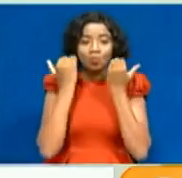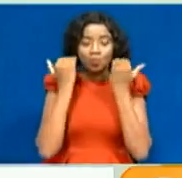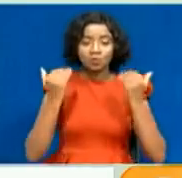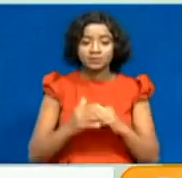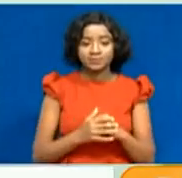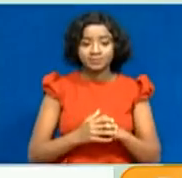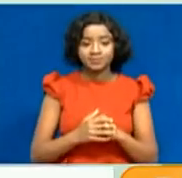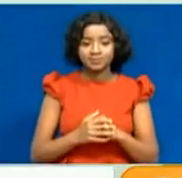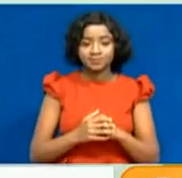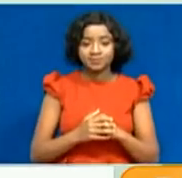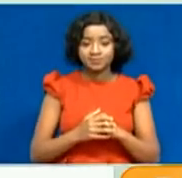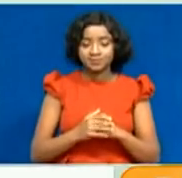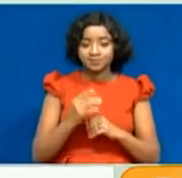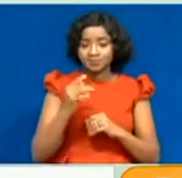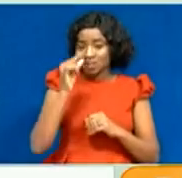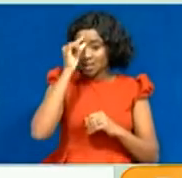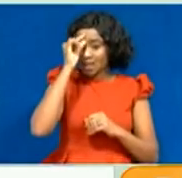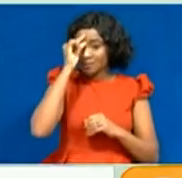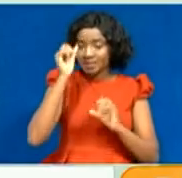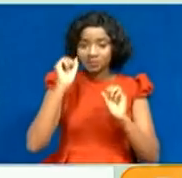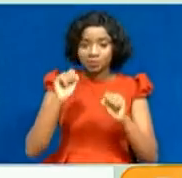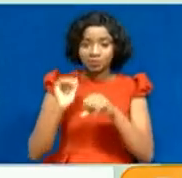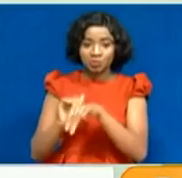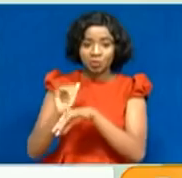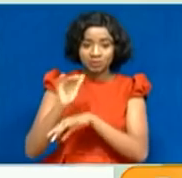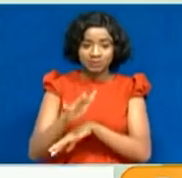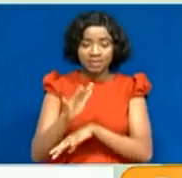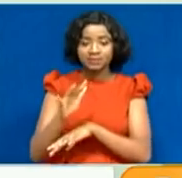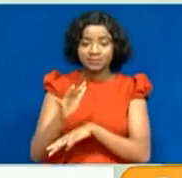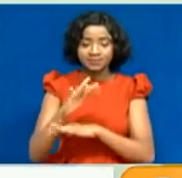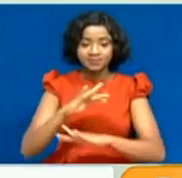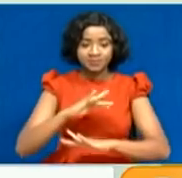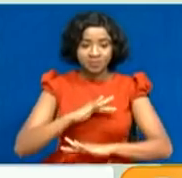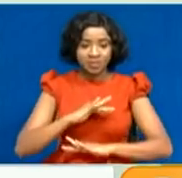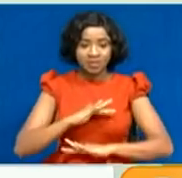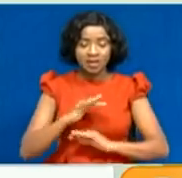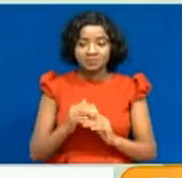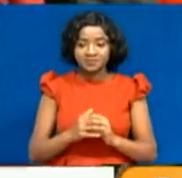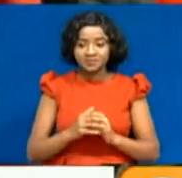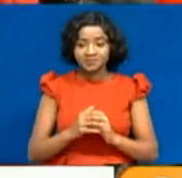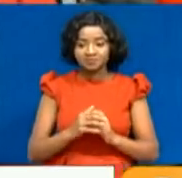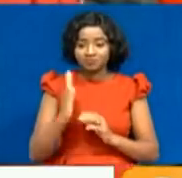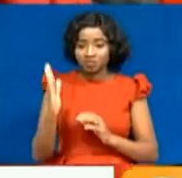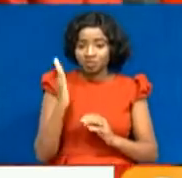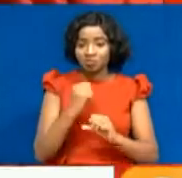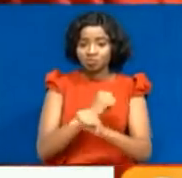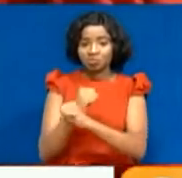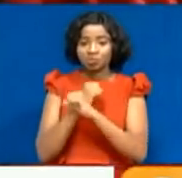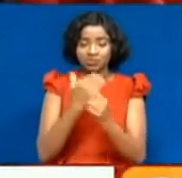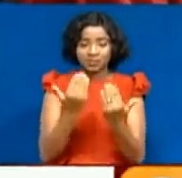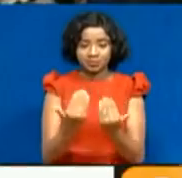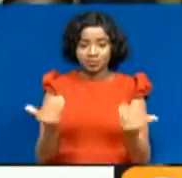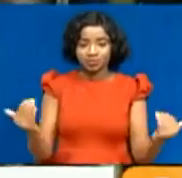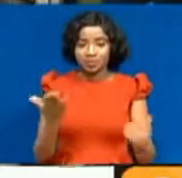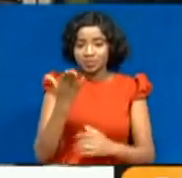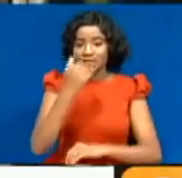Jumatatu. The only thing government can do is to secure the learners first. The learners are in danger. Kwa mujibu wa viongozi wa eneo